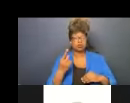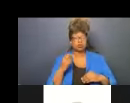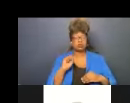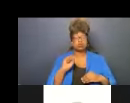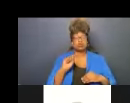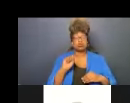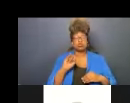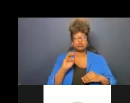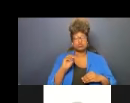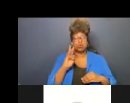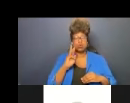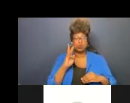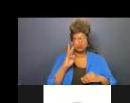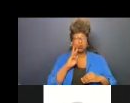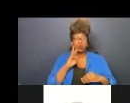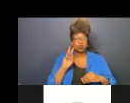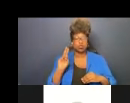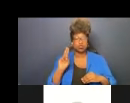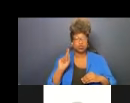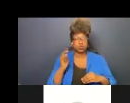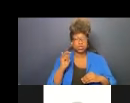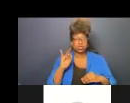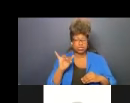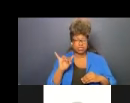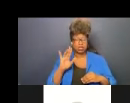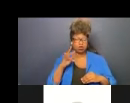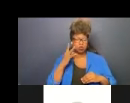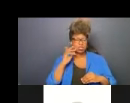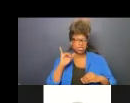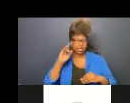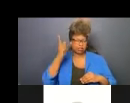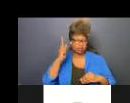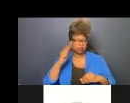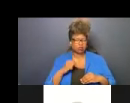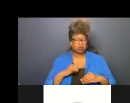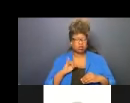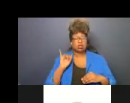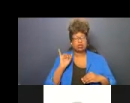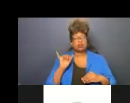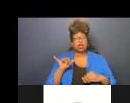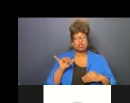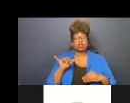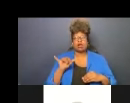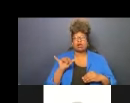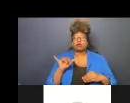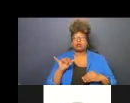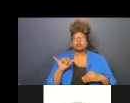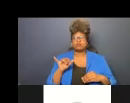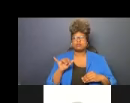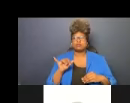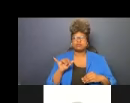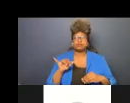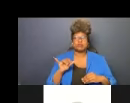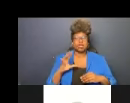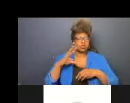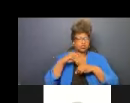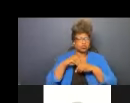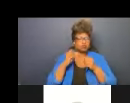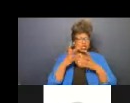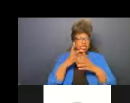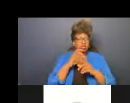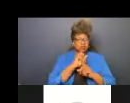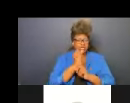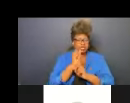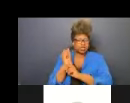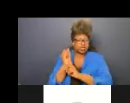utility. I think we're going to see that later on too. That kind of touches a lot of the scenarios. And